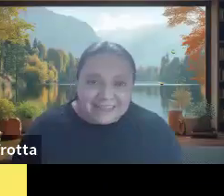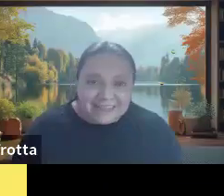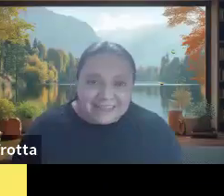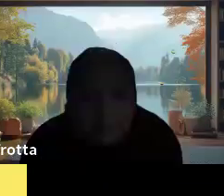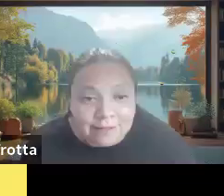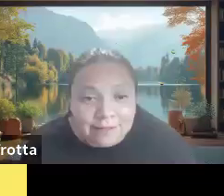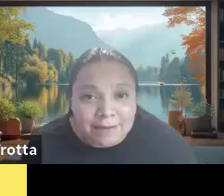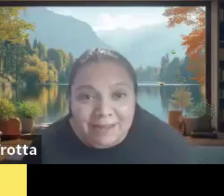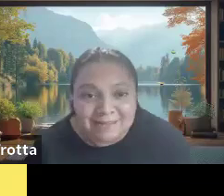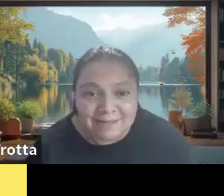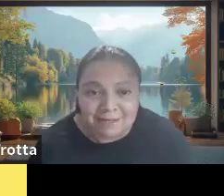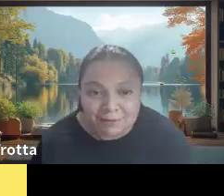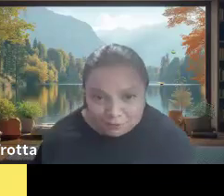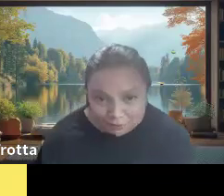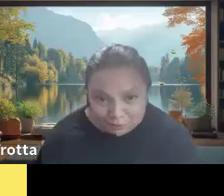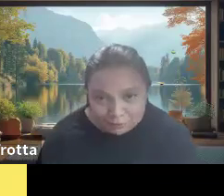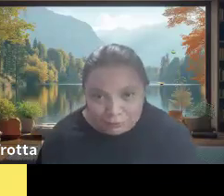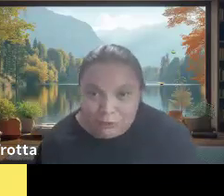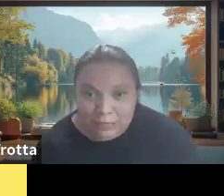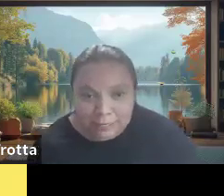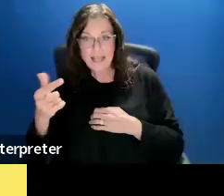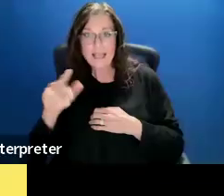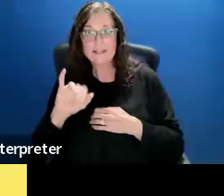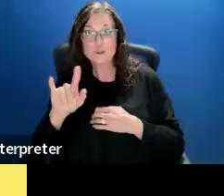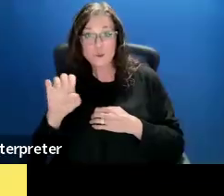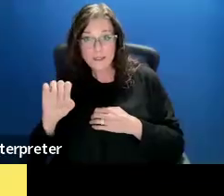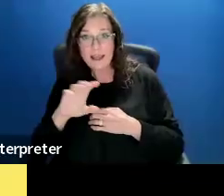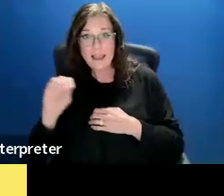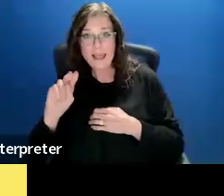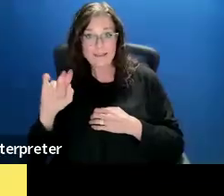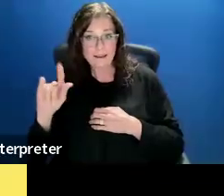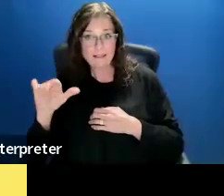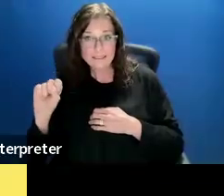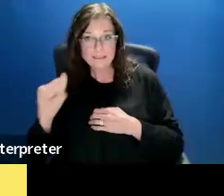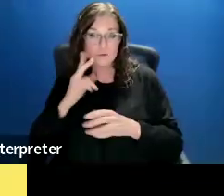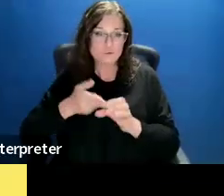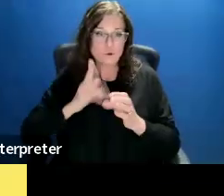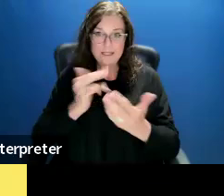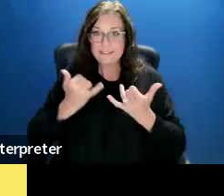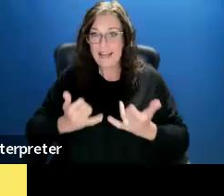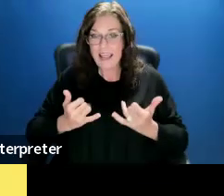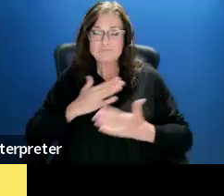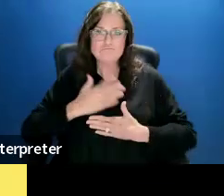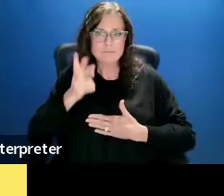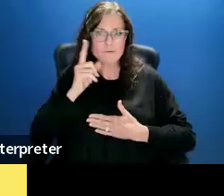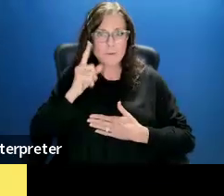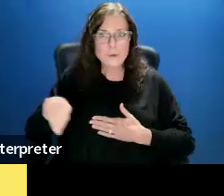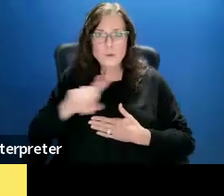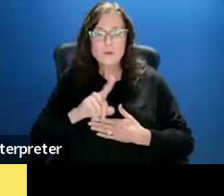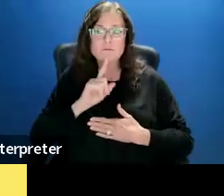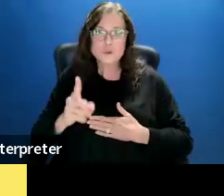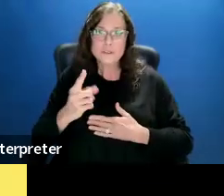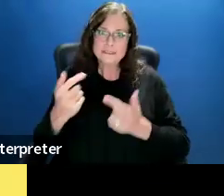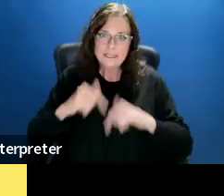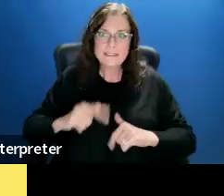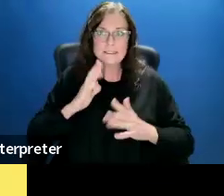thank you to Suzanne Lang, Max Lang, Julia Sarcone-Roach, and Nicholas Day for joining us today. It's always a pleasure to hear from you all, and I'm sure the